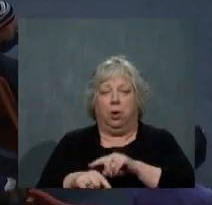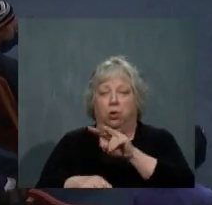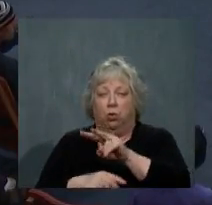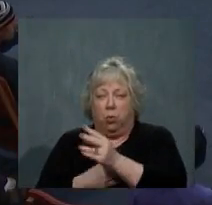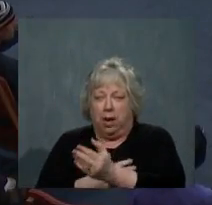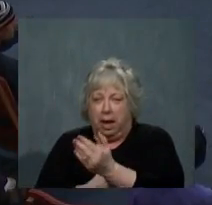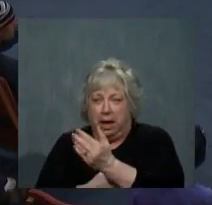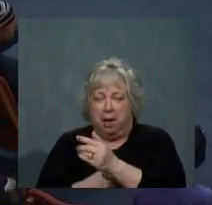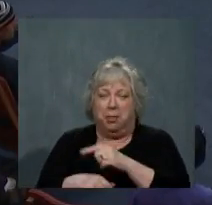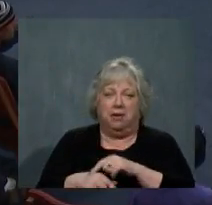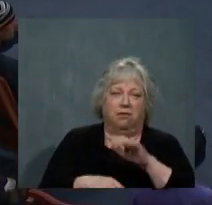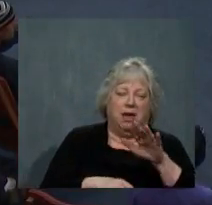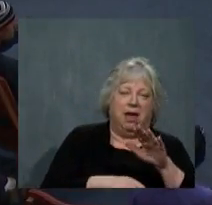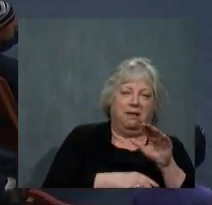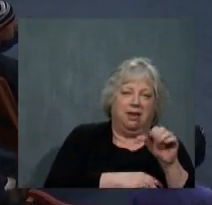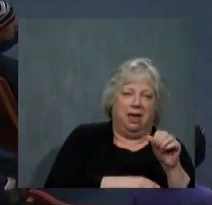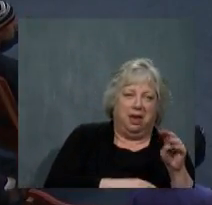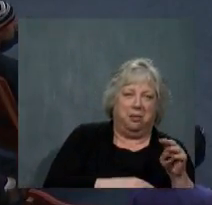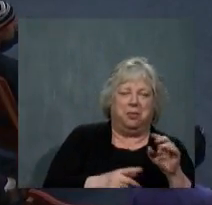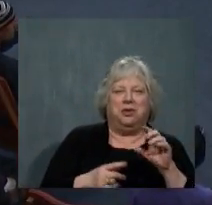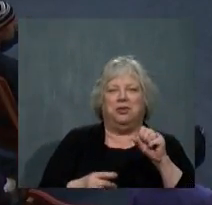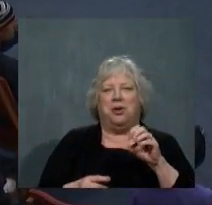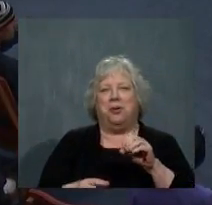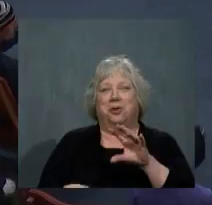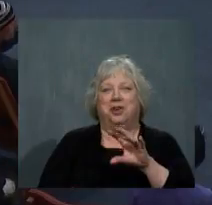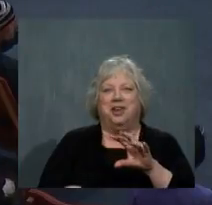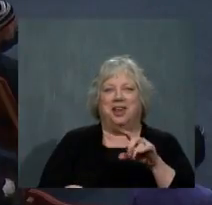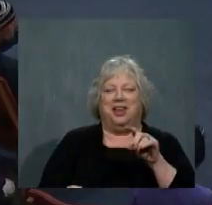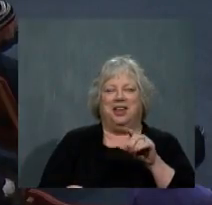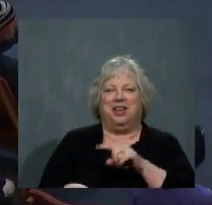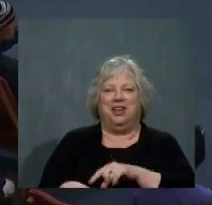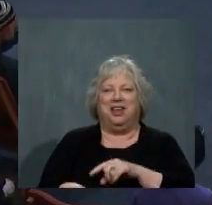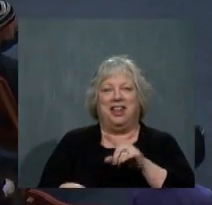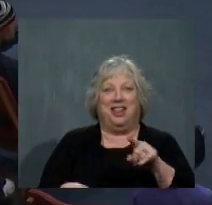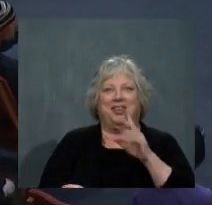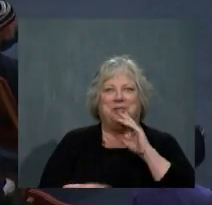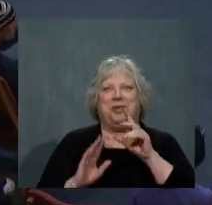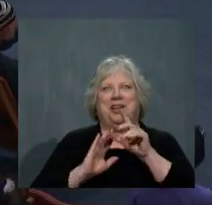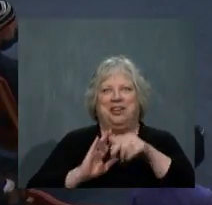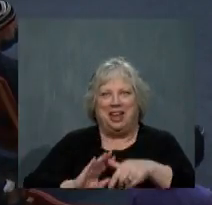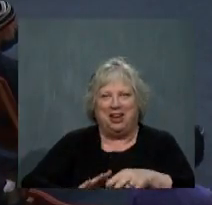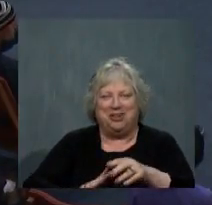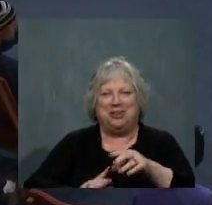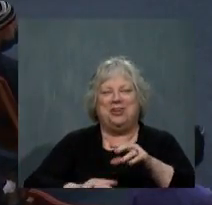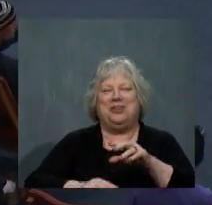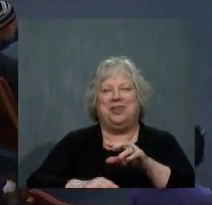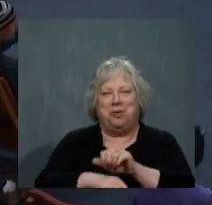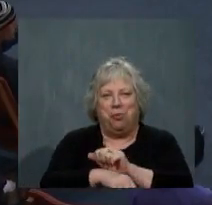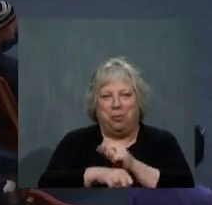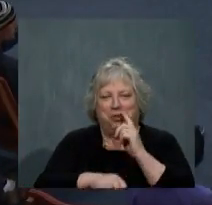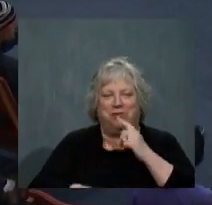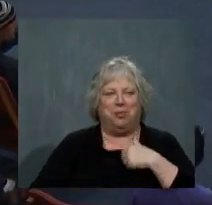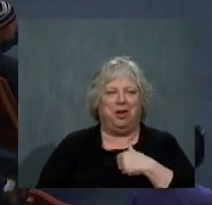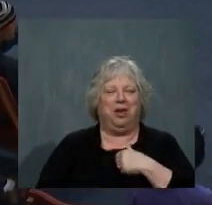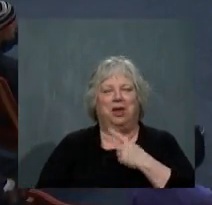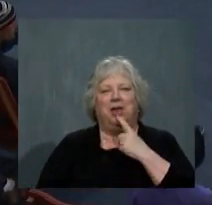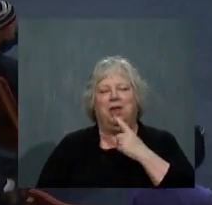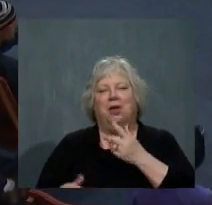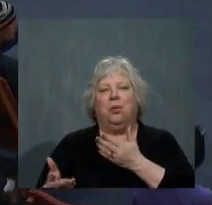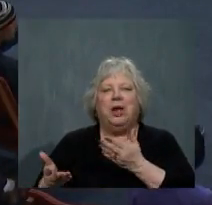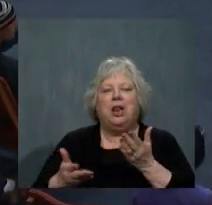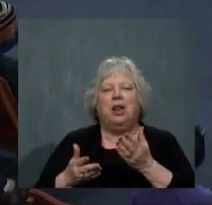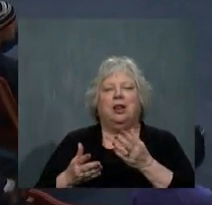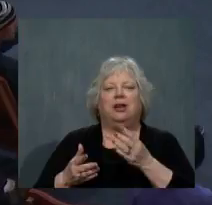a.m., so this would be a later meeting for me, 2 a.m. This is my point. We load dogs and cats